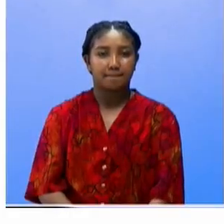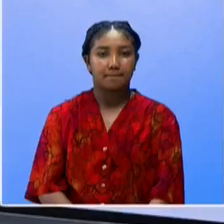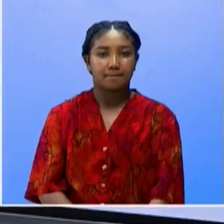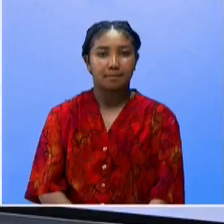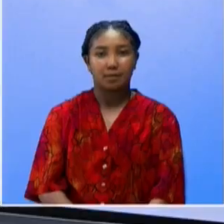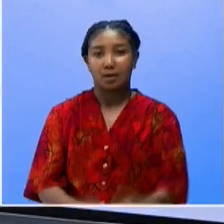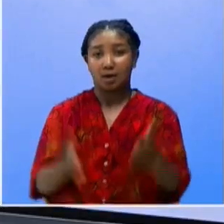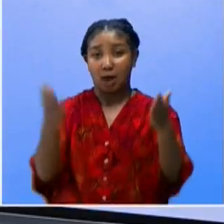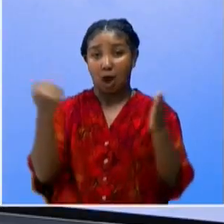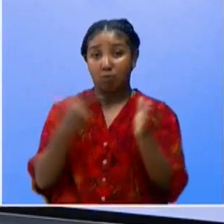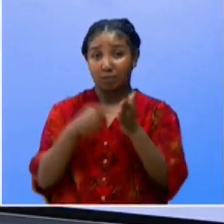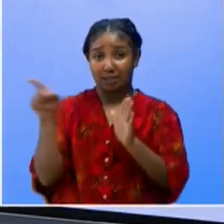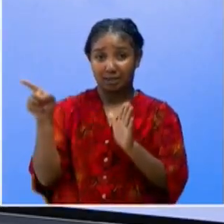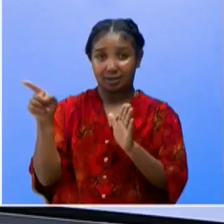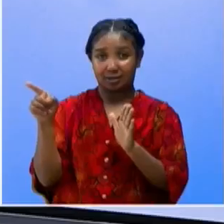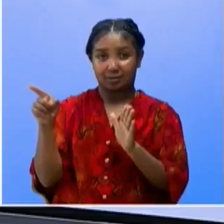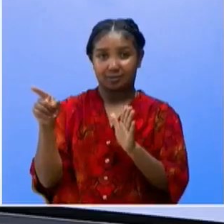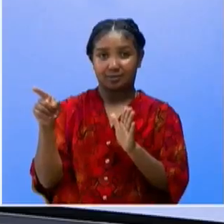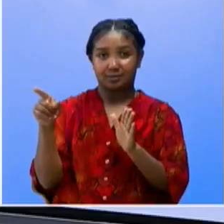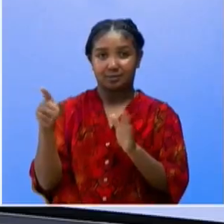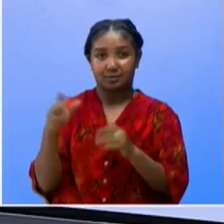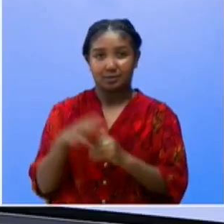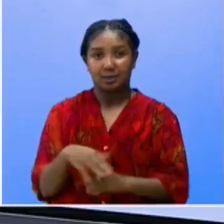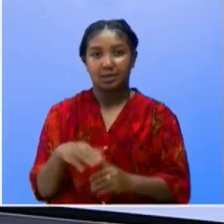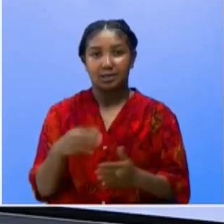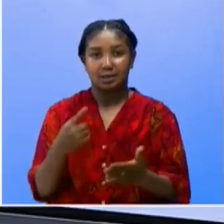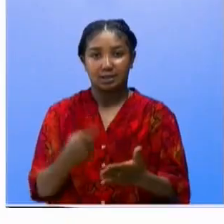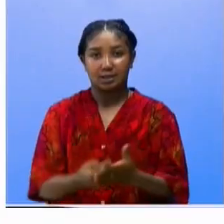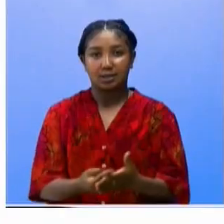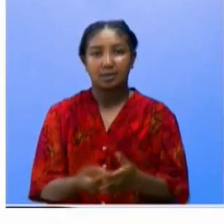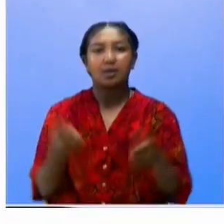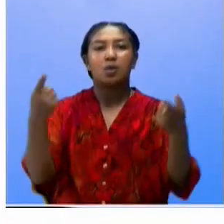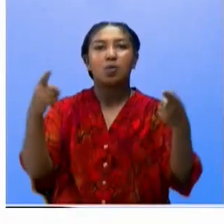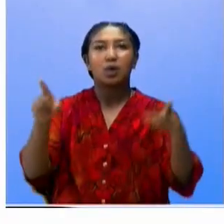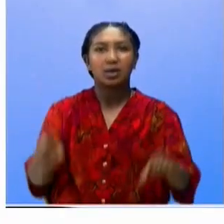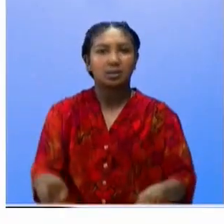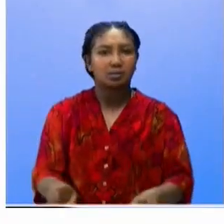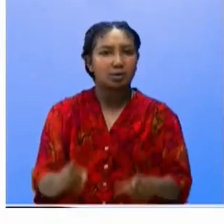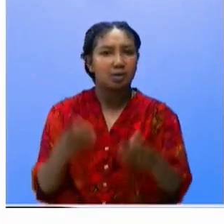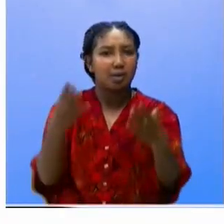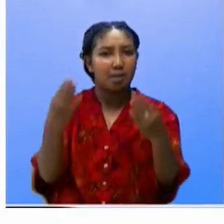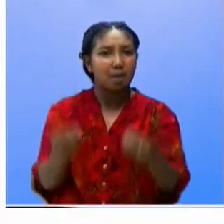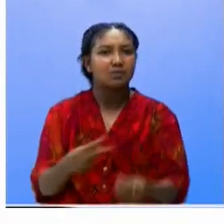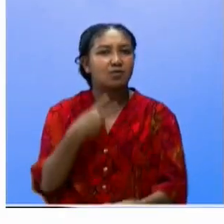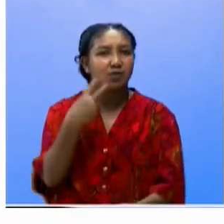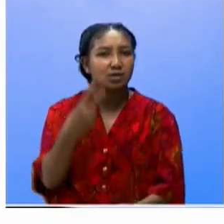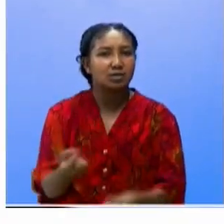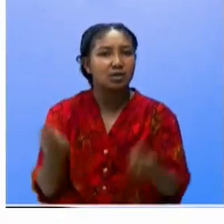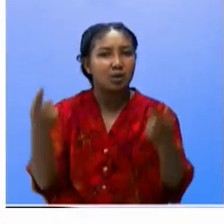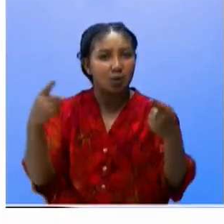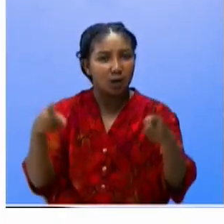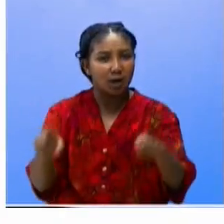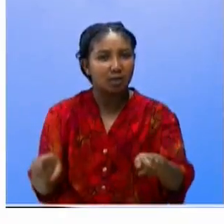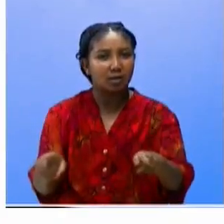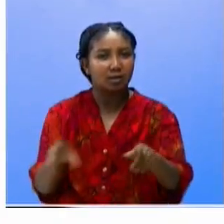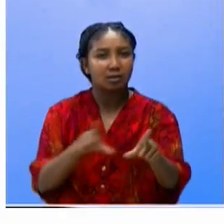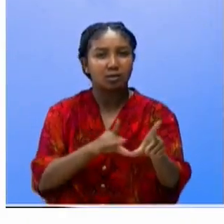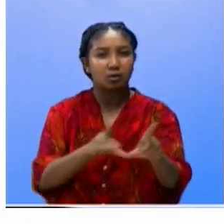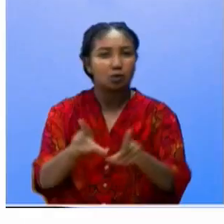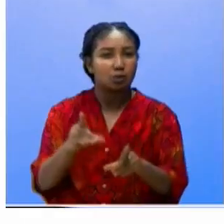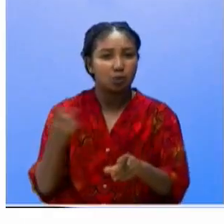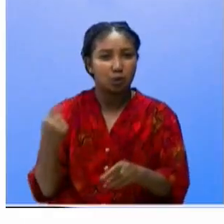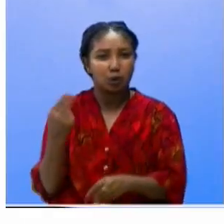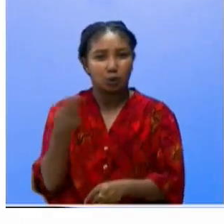I hope I'm clear. Bravo. Here, when do we use passive voice? When do we